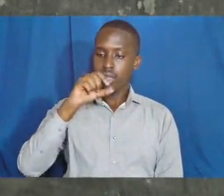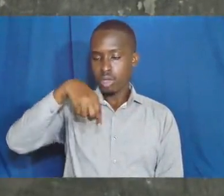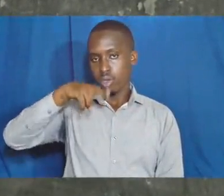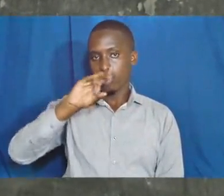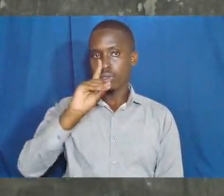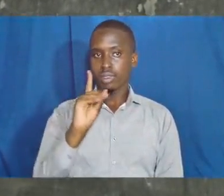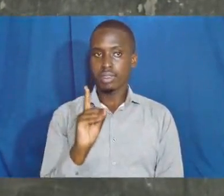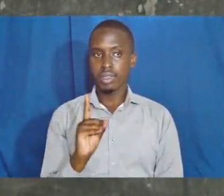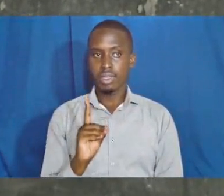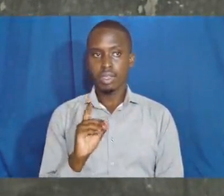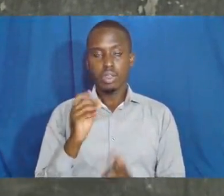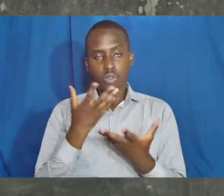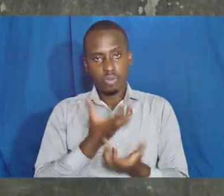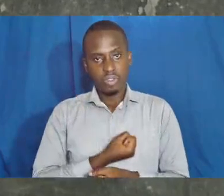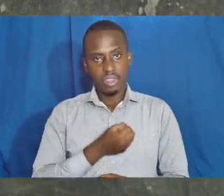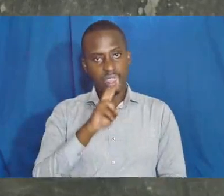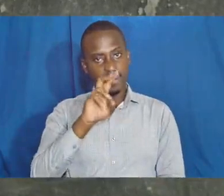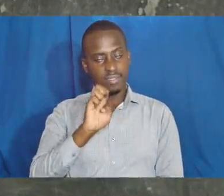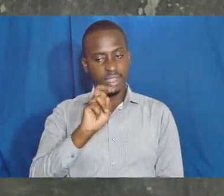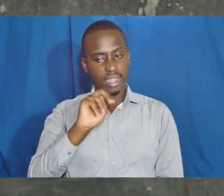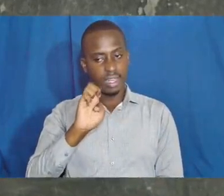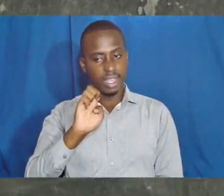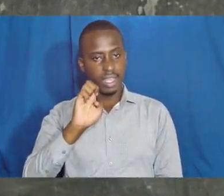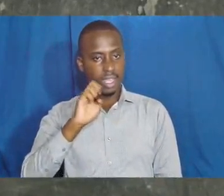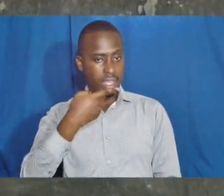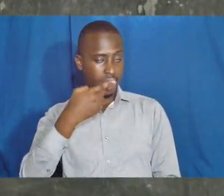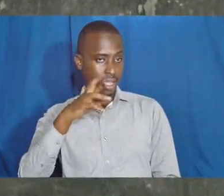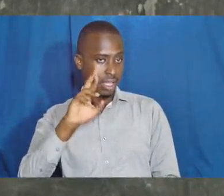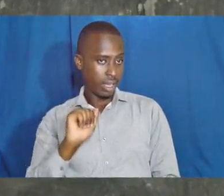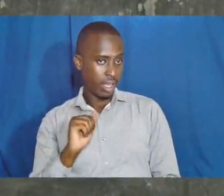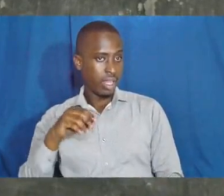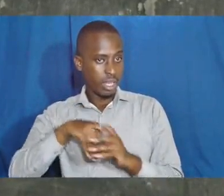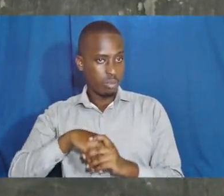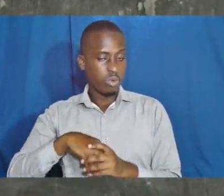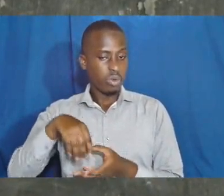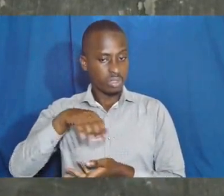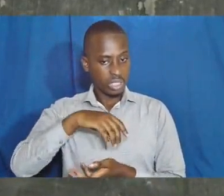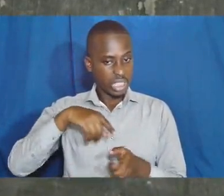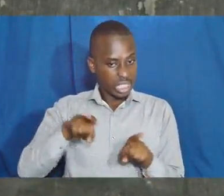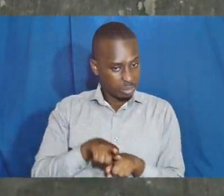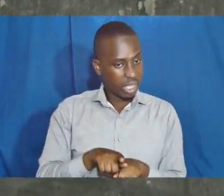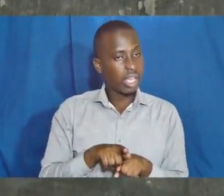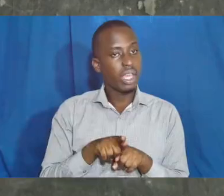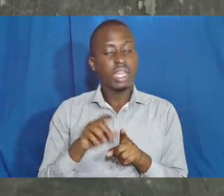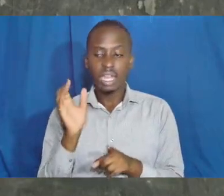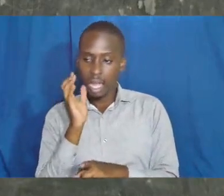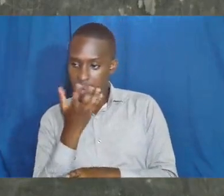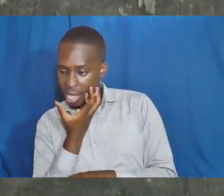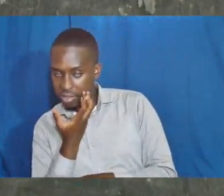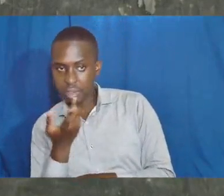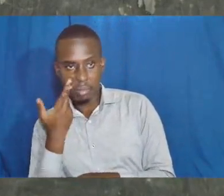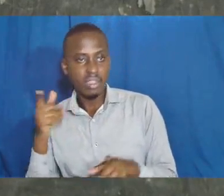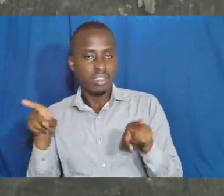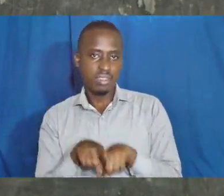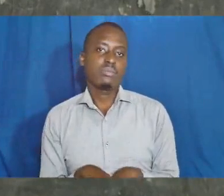where we had vinegar, which is in liquid form. We've put water, which is also in liquid form. So